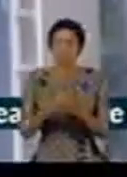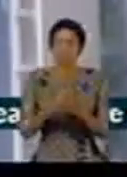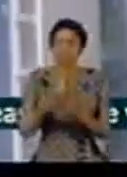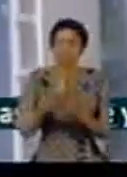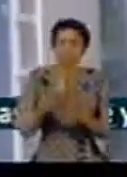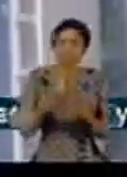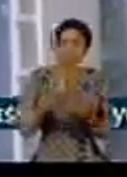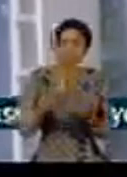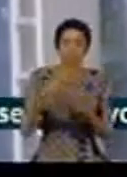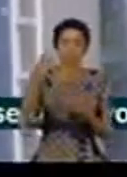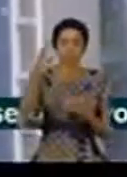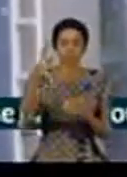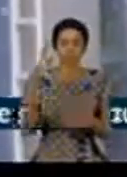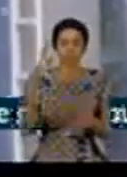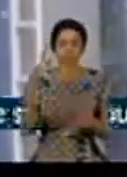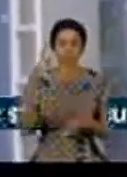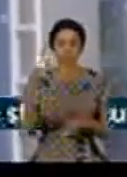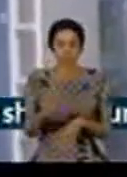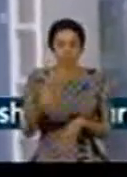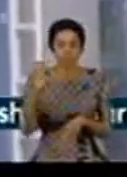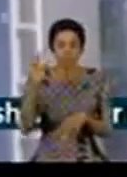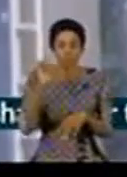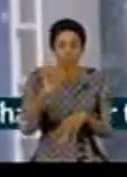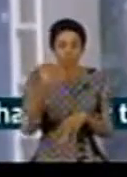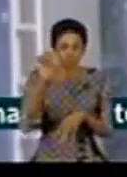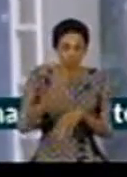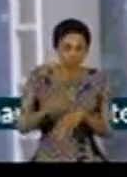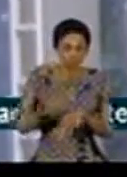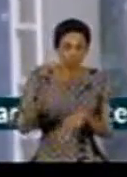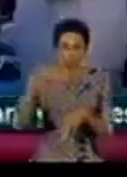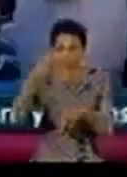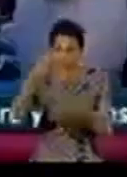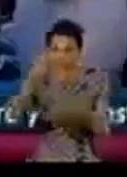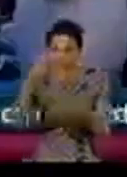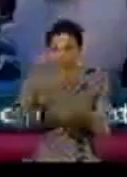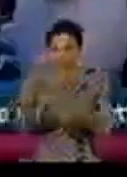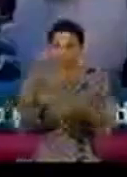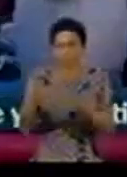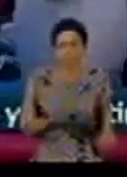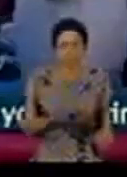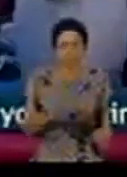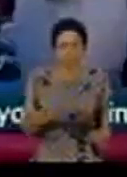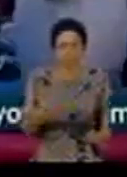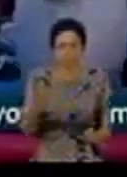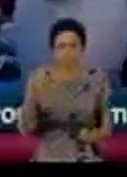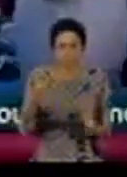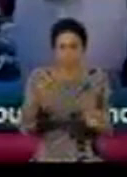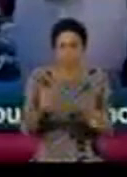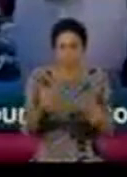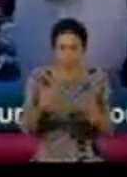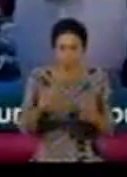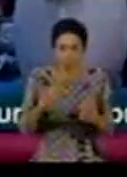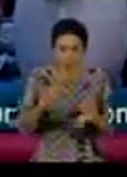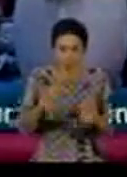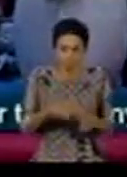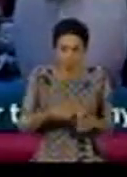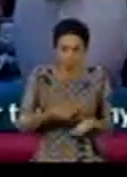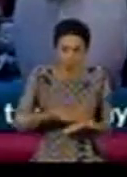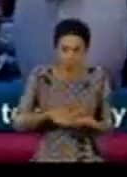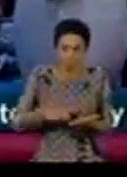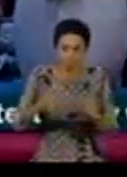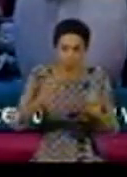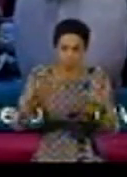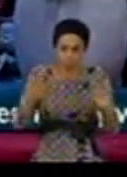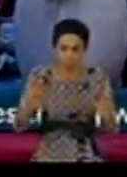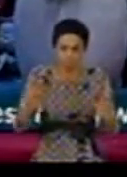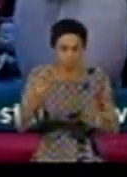no problem. Clap for Jesus. I can stretch. You can see him there now. There is no noise again. You can it see has become normal. What doctor praise the